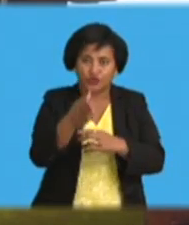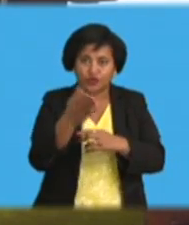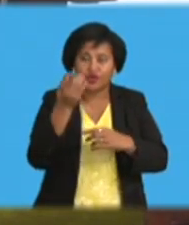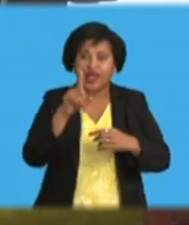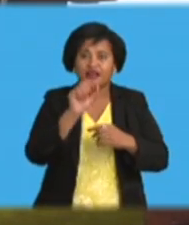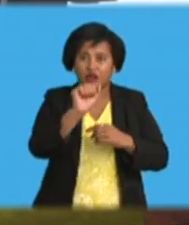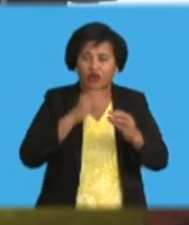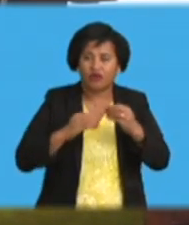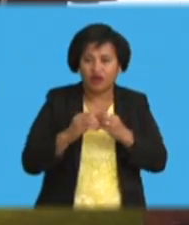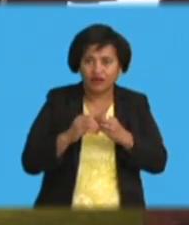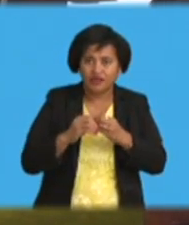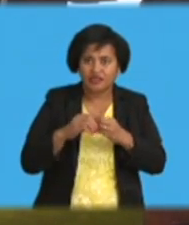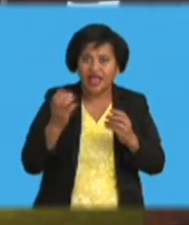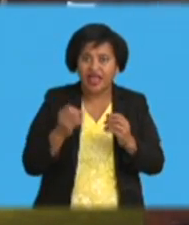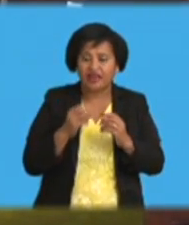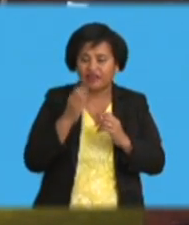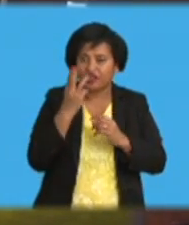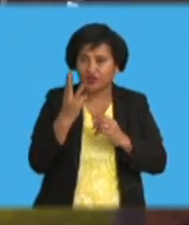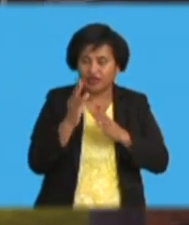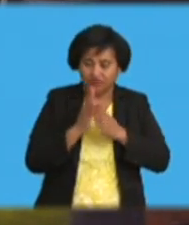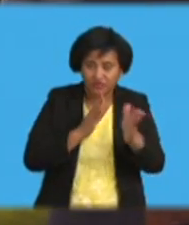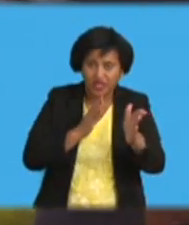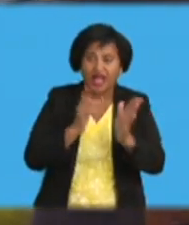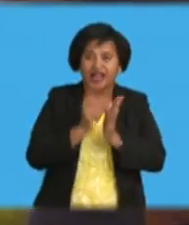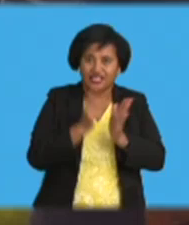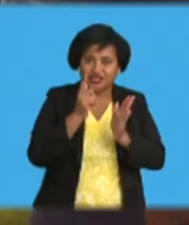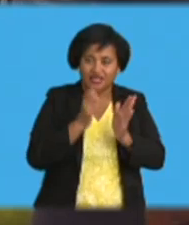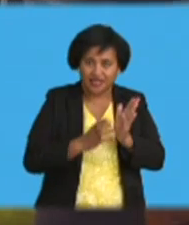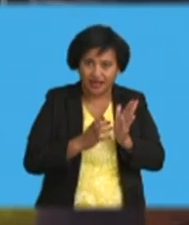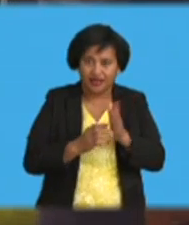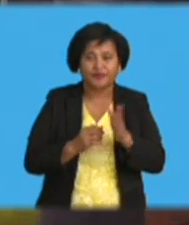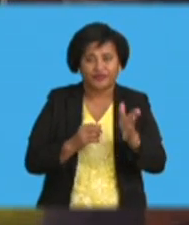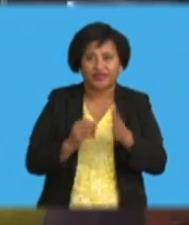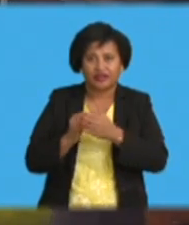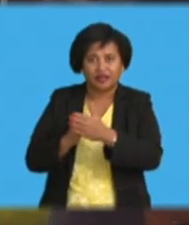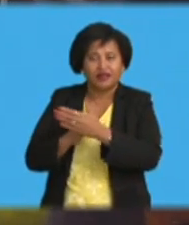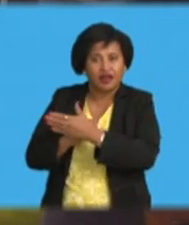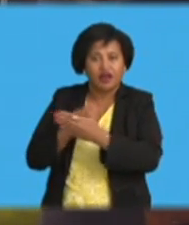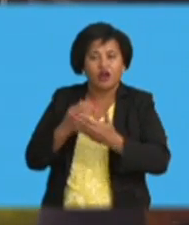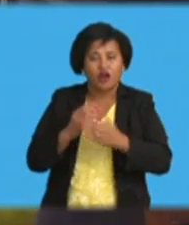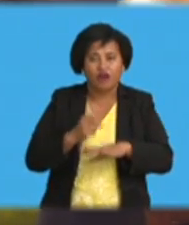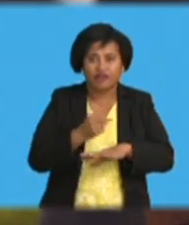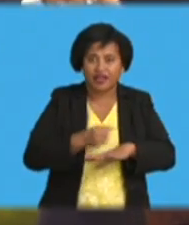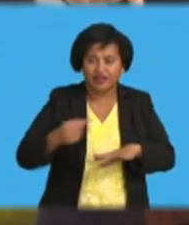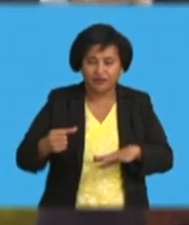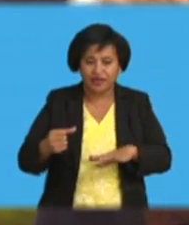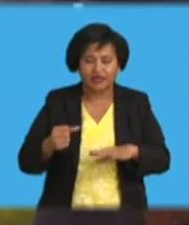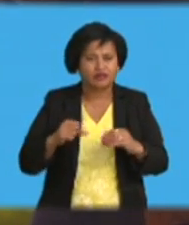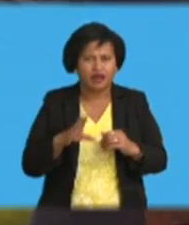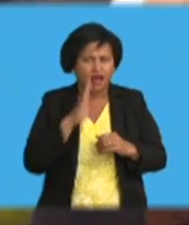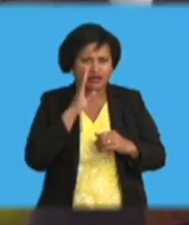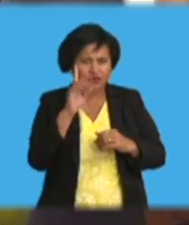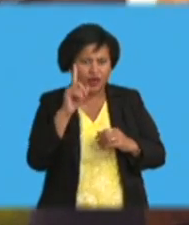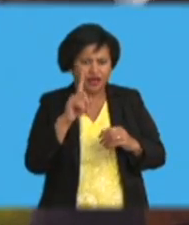of the state. There are three arms to the state. The legislature. Some of these posts are too sickening to read and repeat, Madam Speaker. I just saw one this